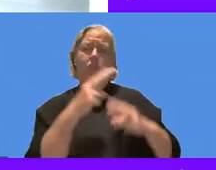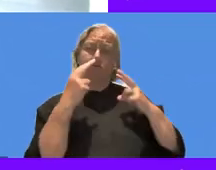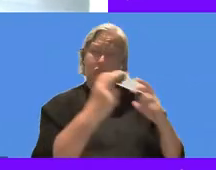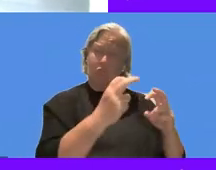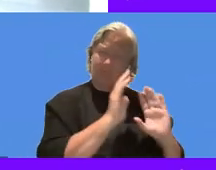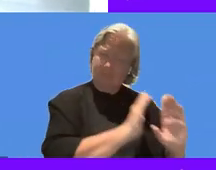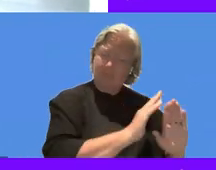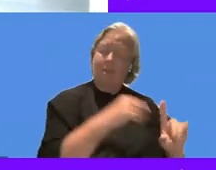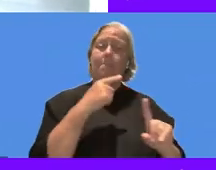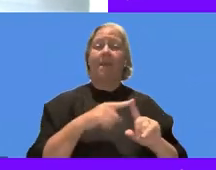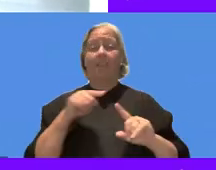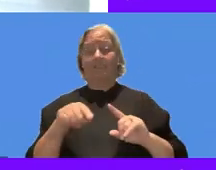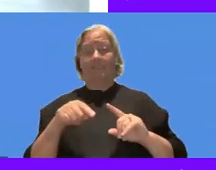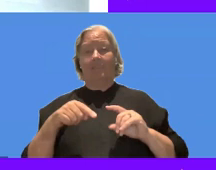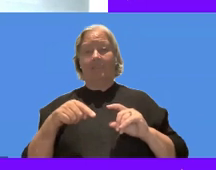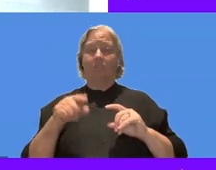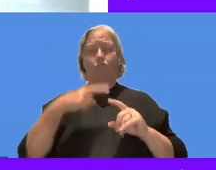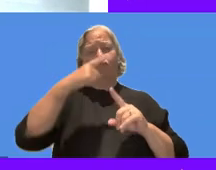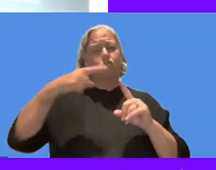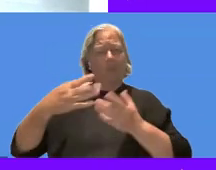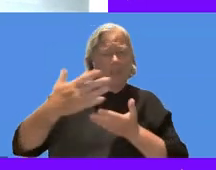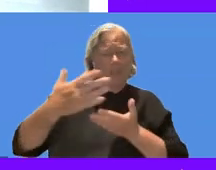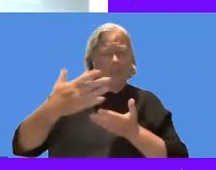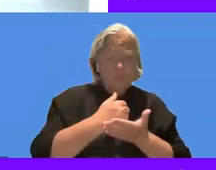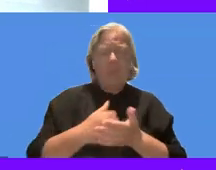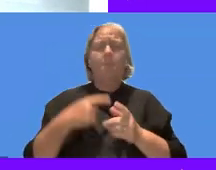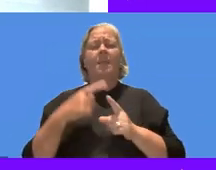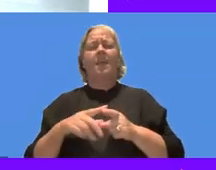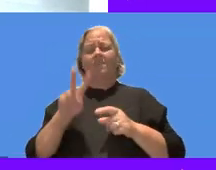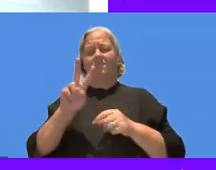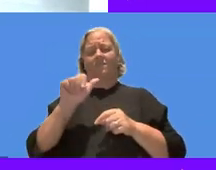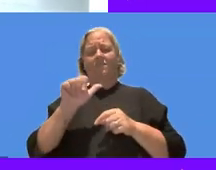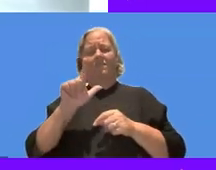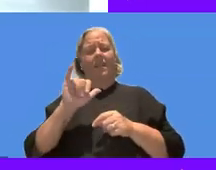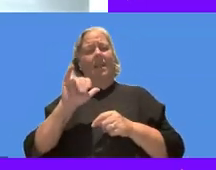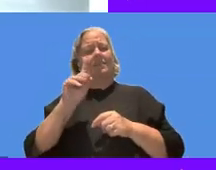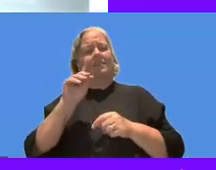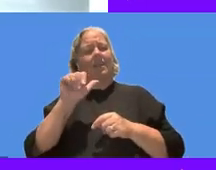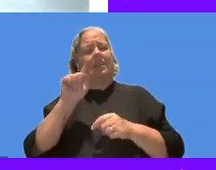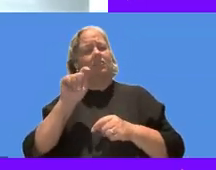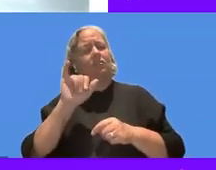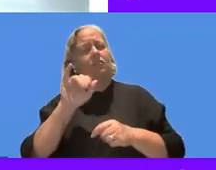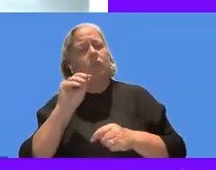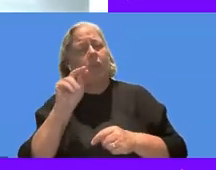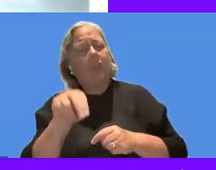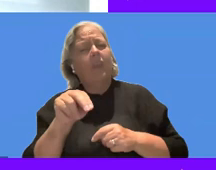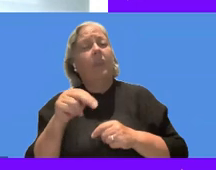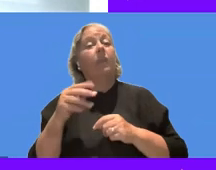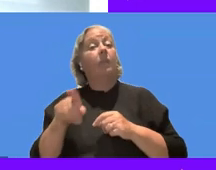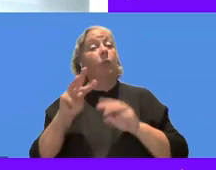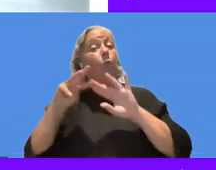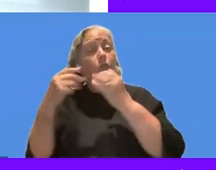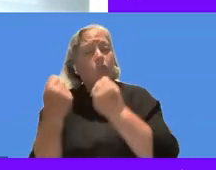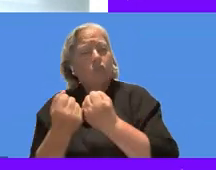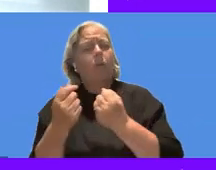but also we conducted validation workshops with experts as well as a way to triangulate findings and make sure